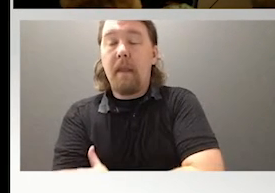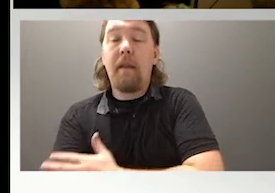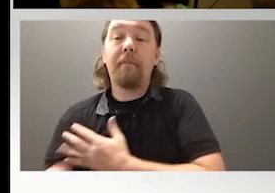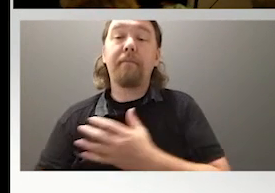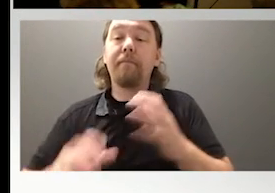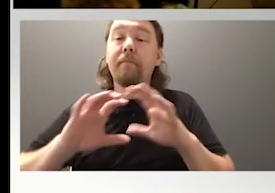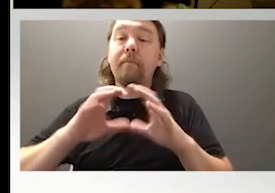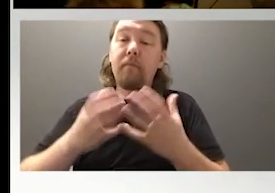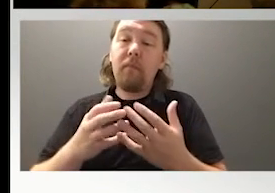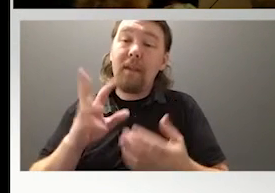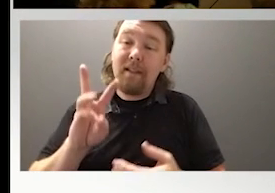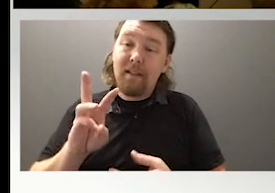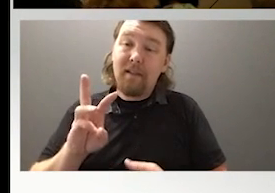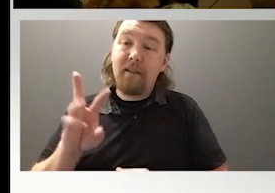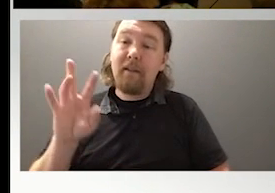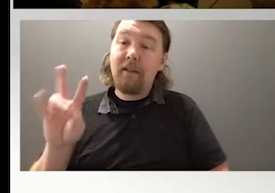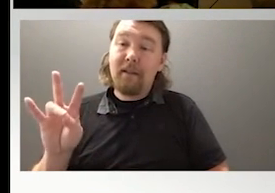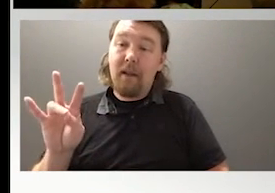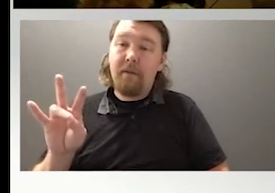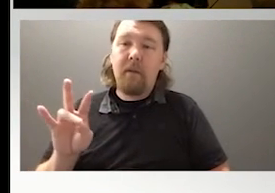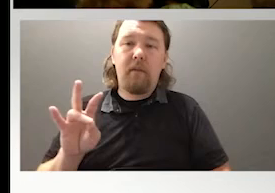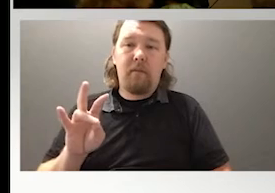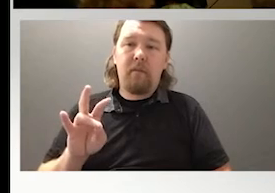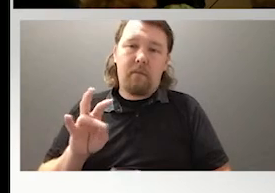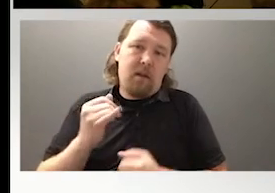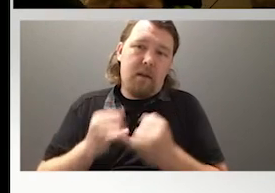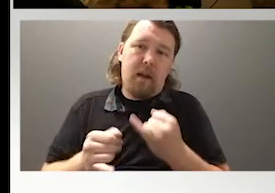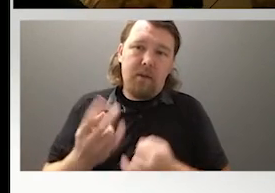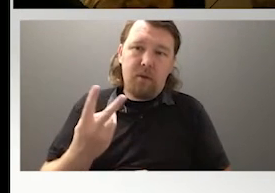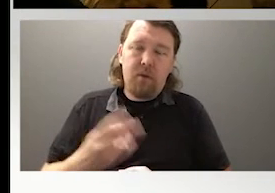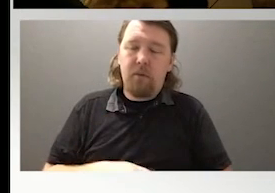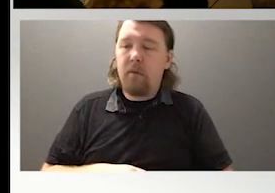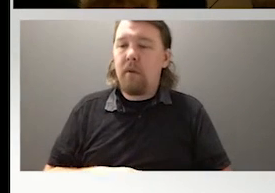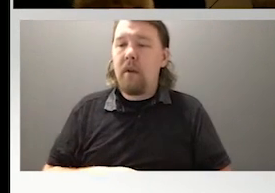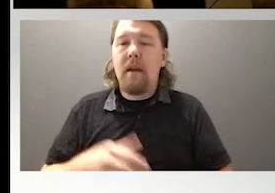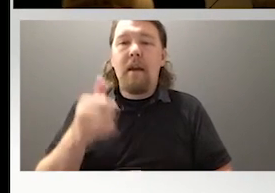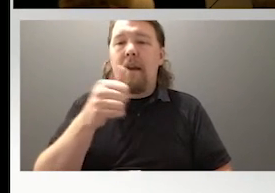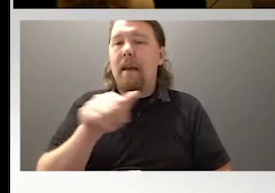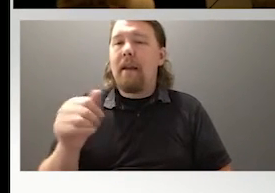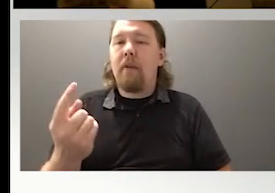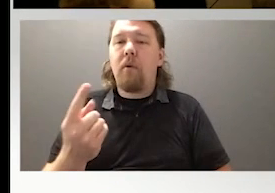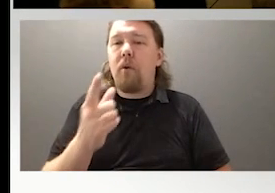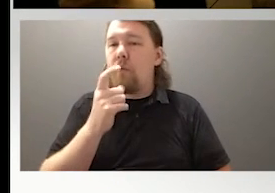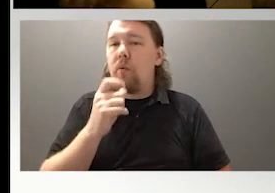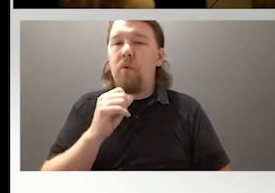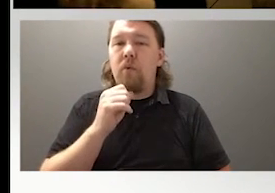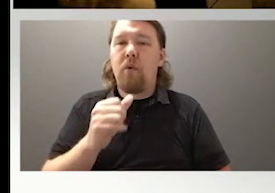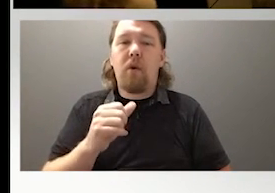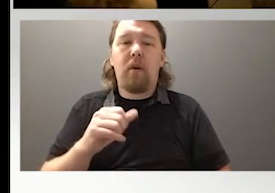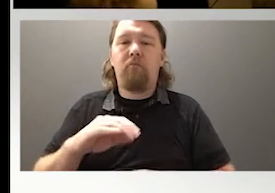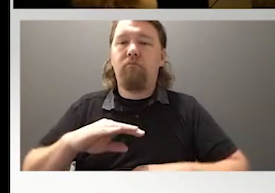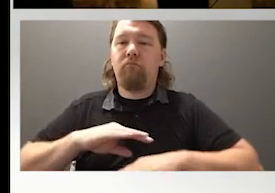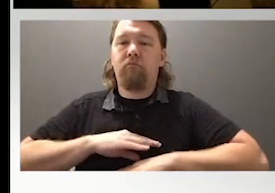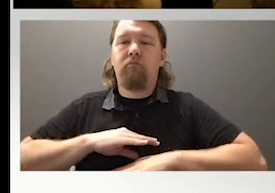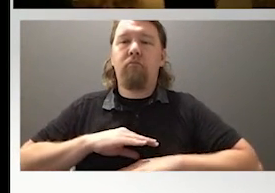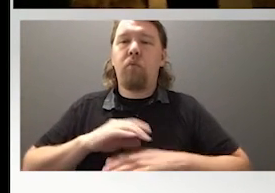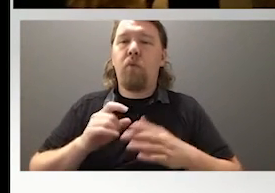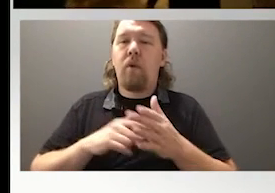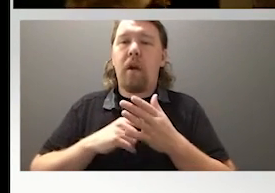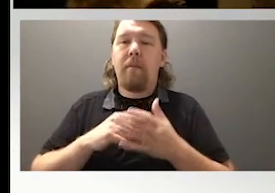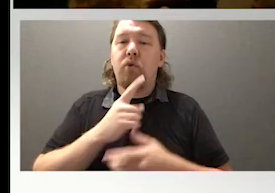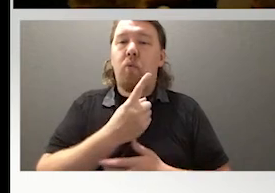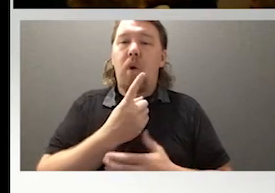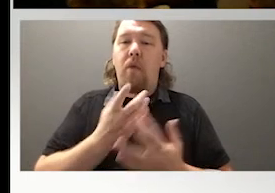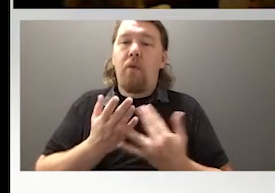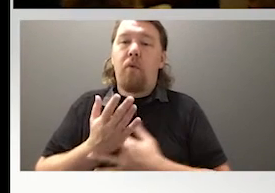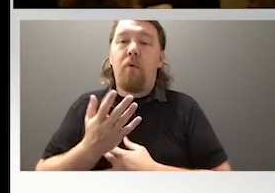Categories 6 and 7 are the remaining categories. So anybody who does not meet the criteria for categories 1 through